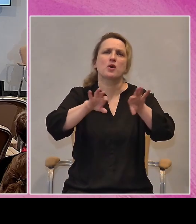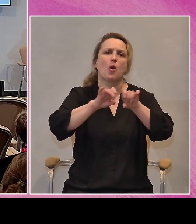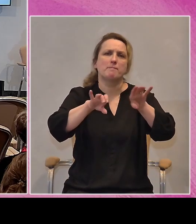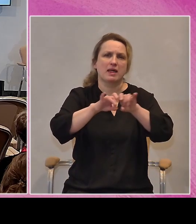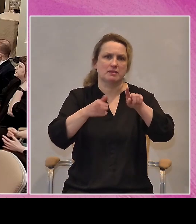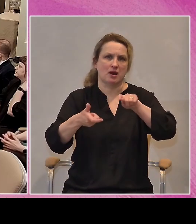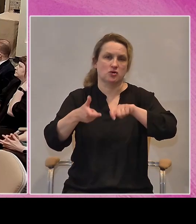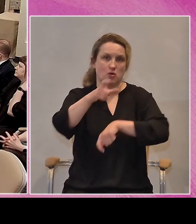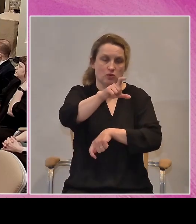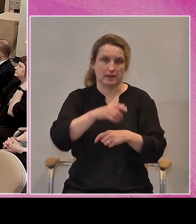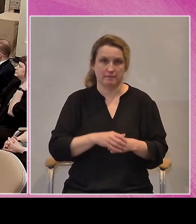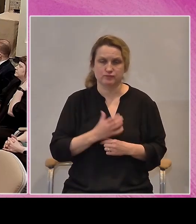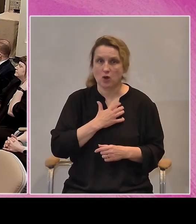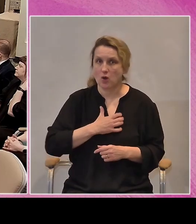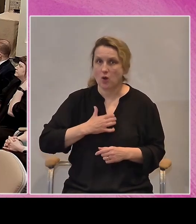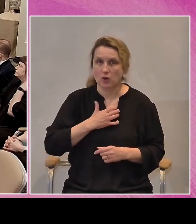I have a comment.